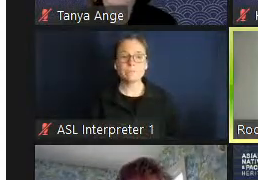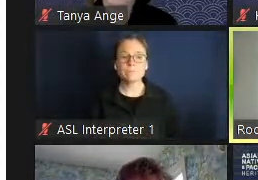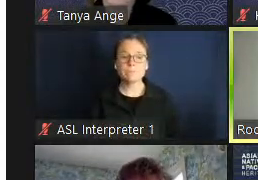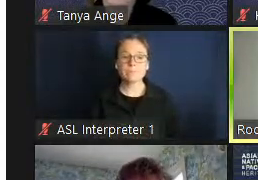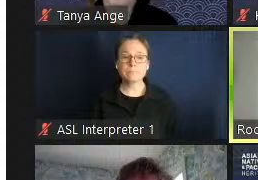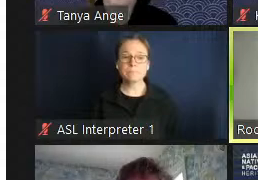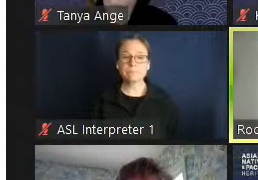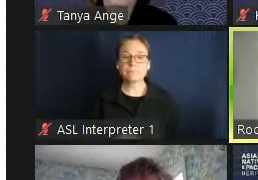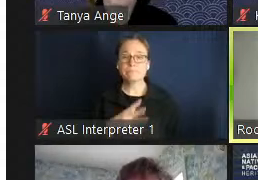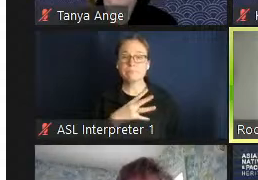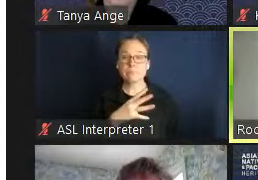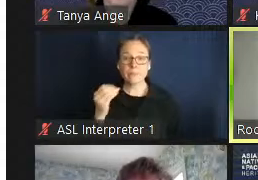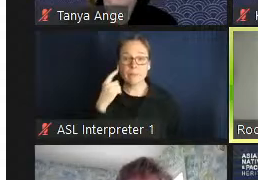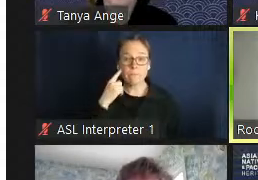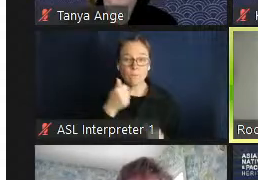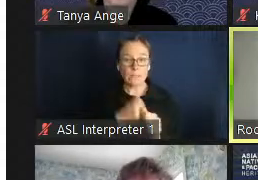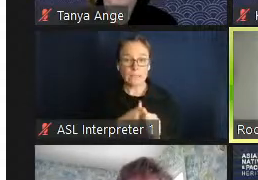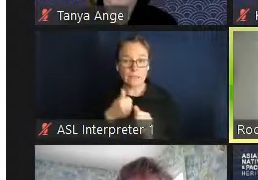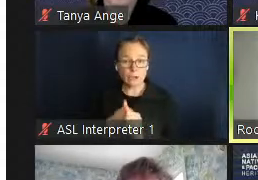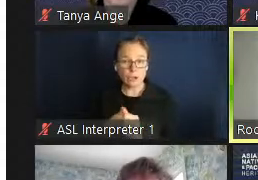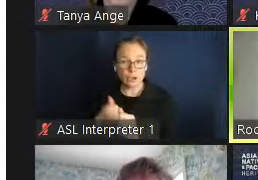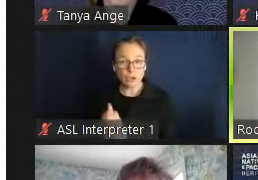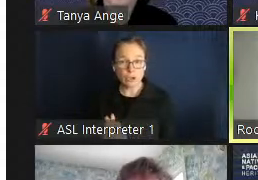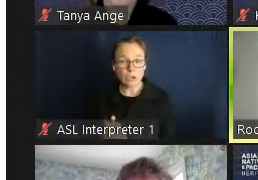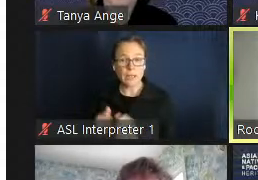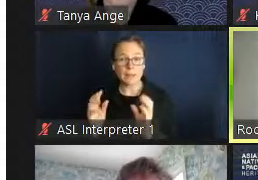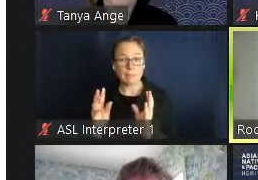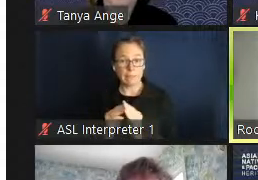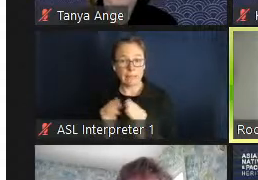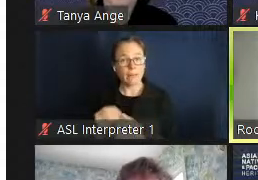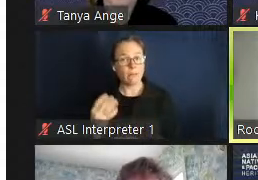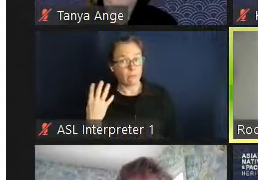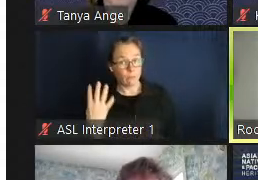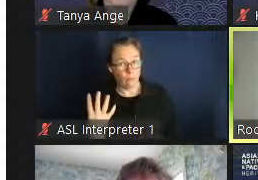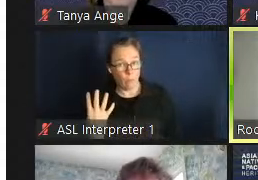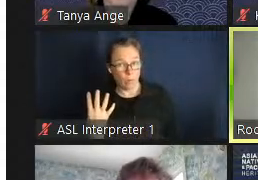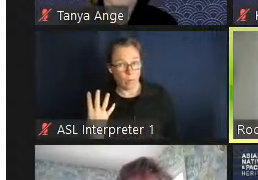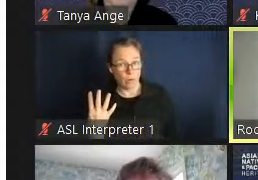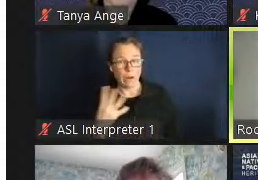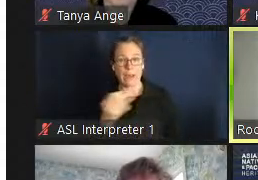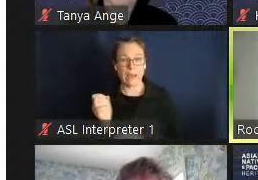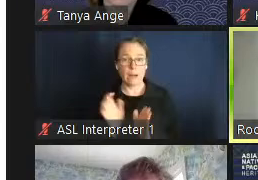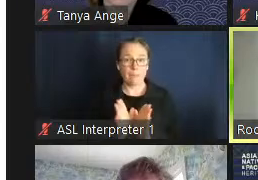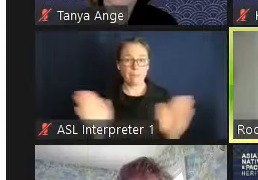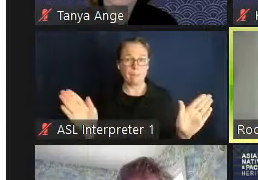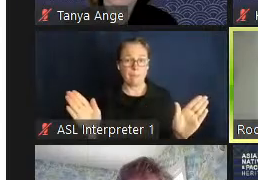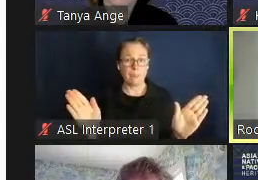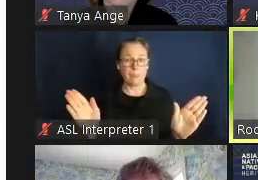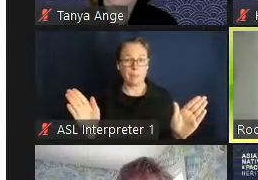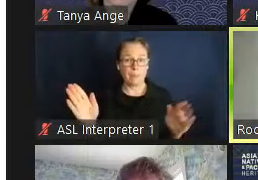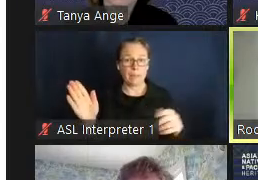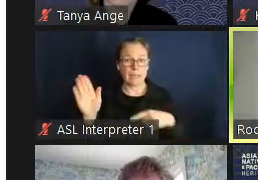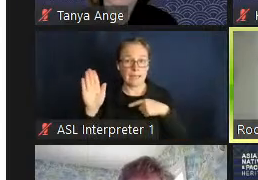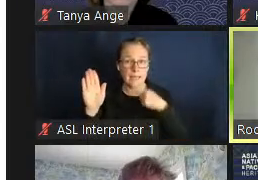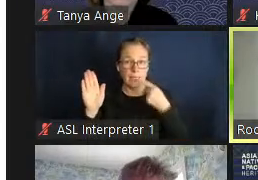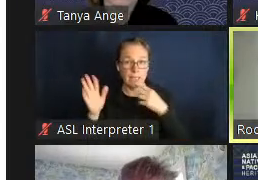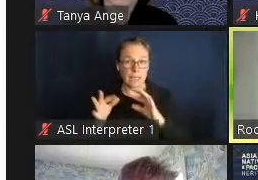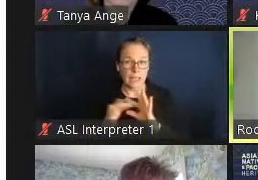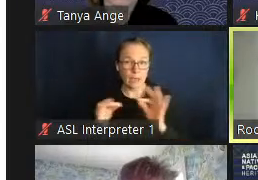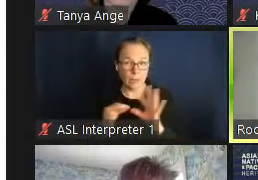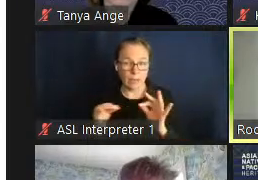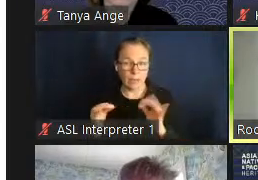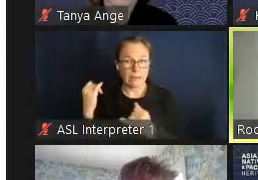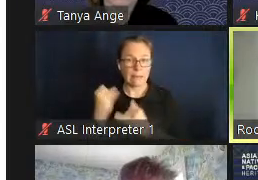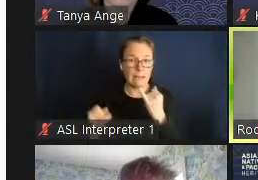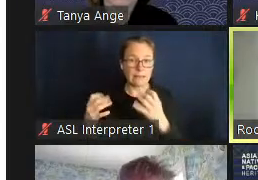for each of the 4 meetings that we currently have planned, as well as the public hearings and the final budget adoption, we have